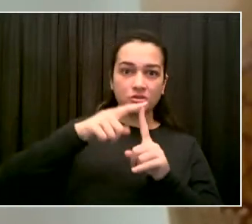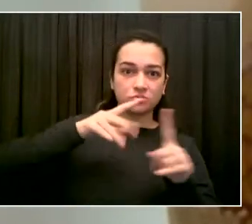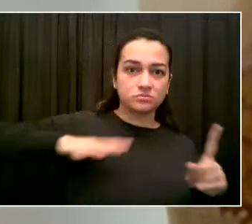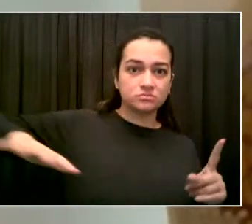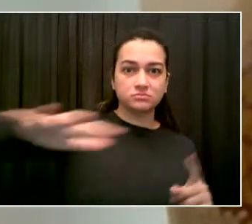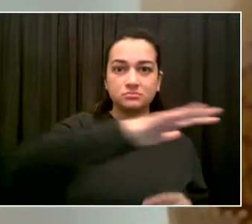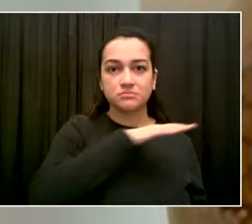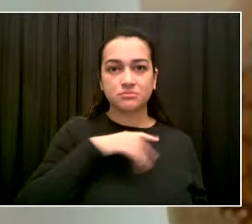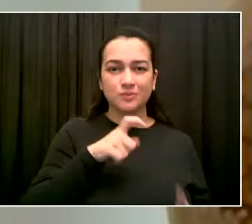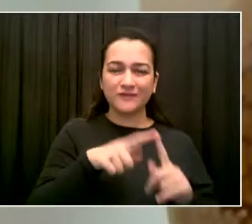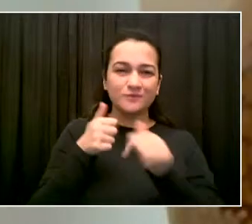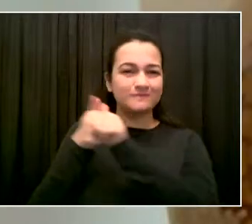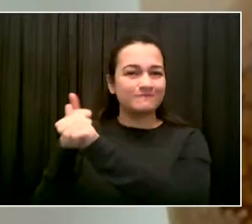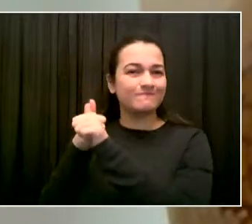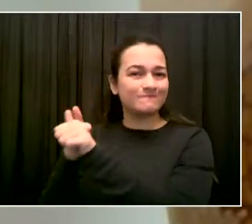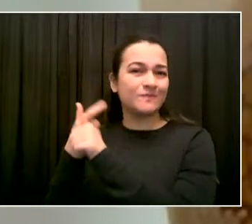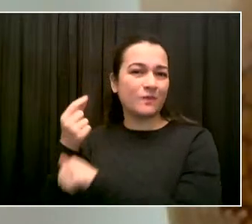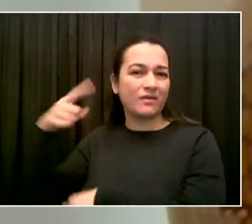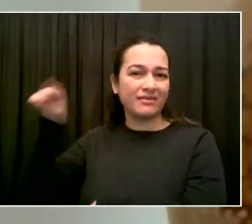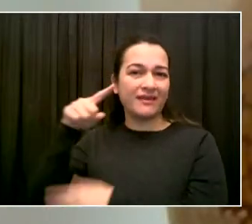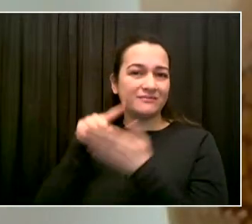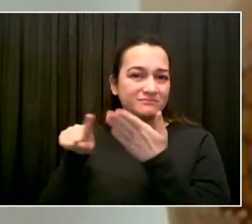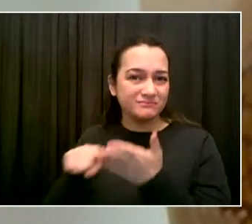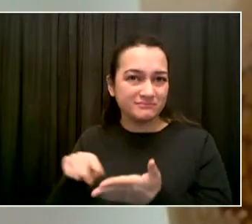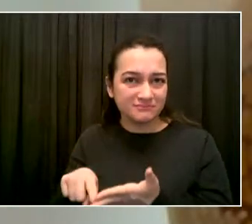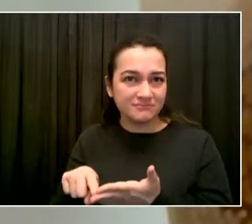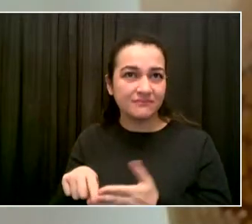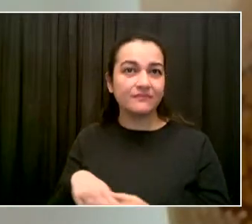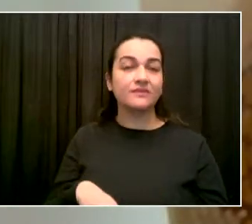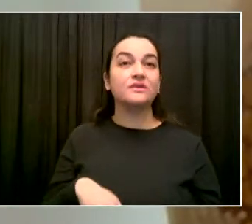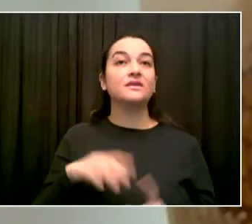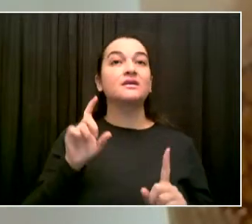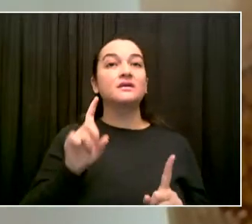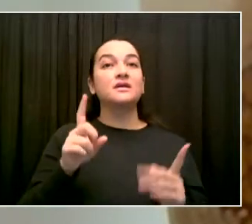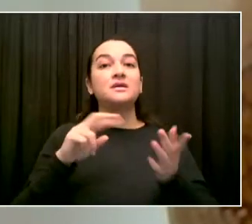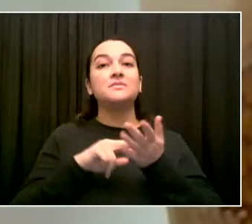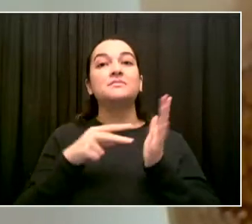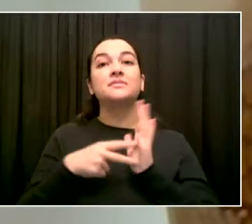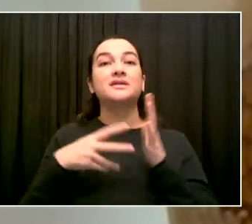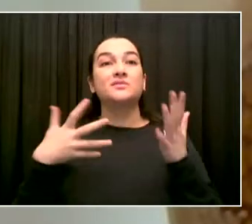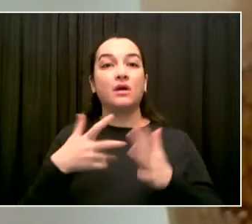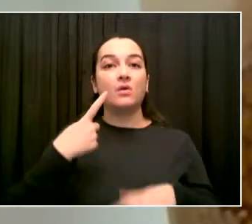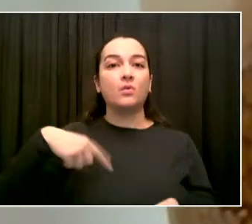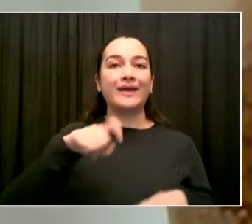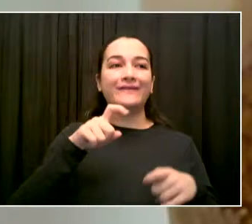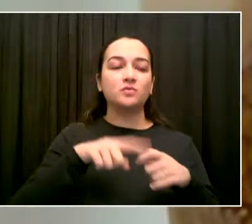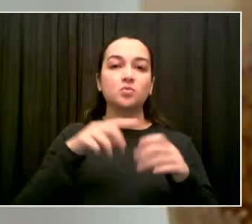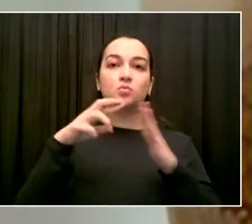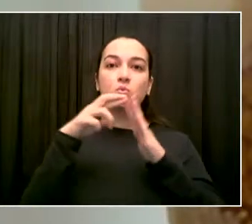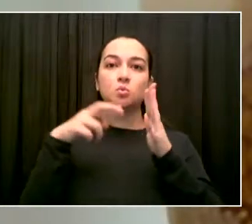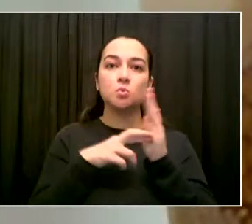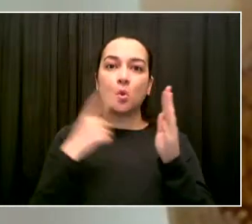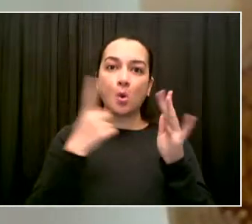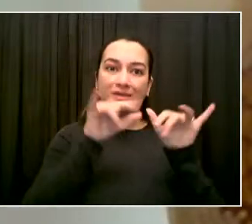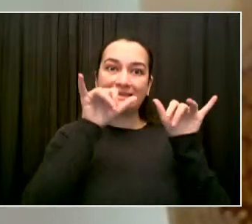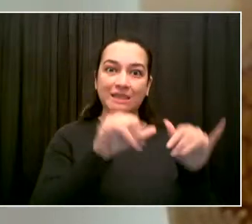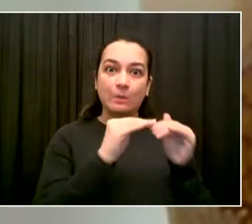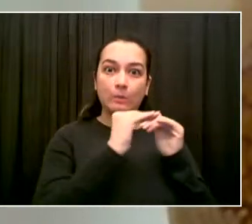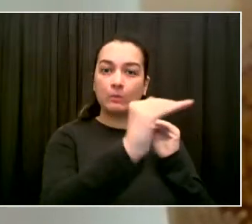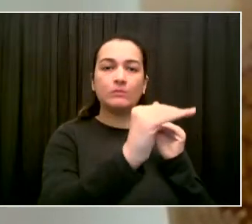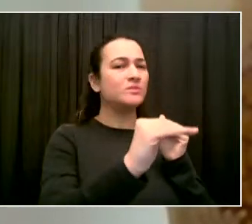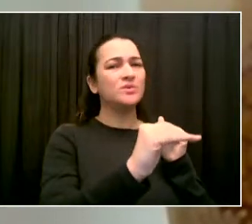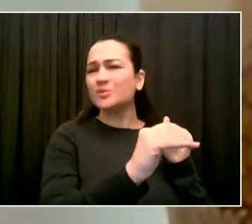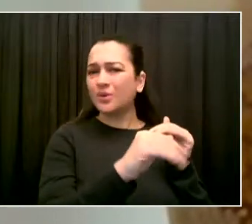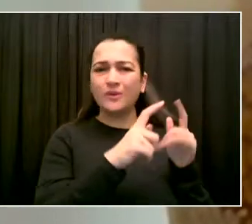rules, because it is extremely difficult to know with 100% certainty where every single case got their